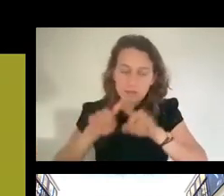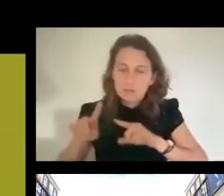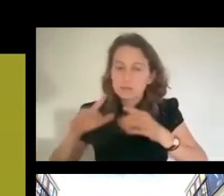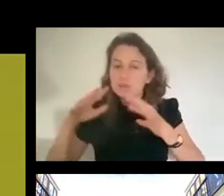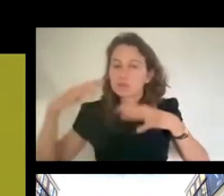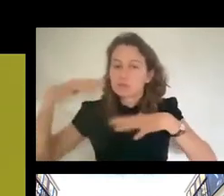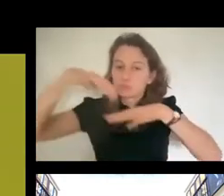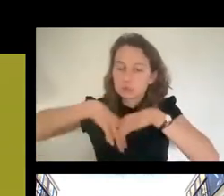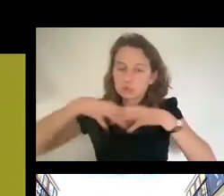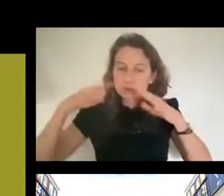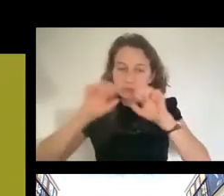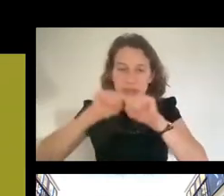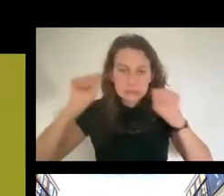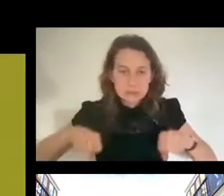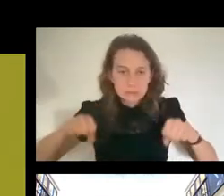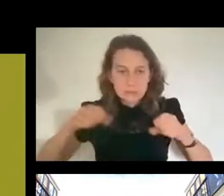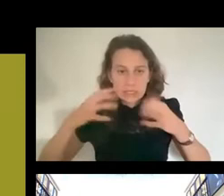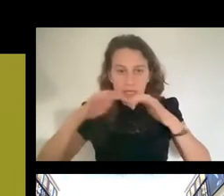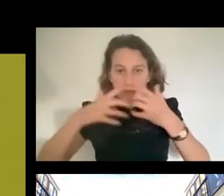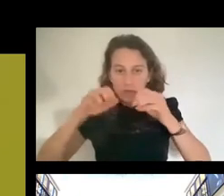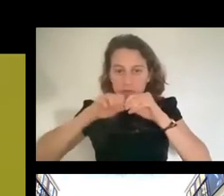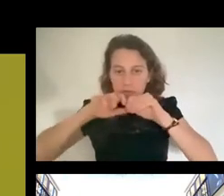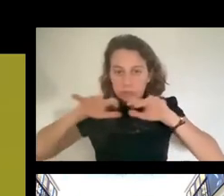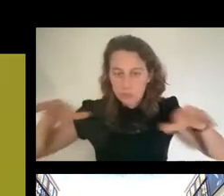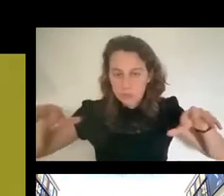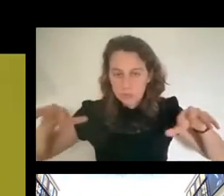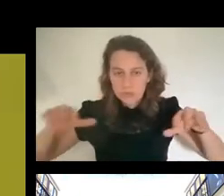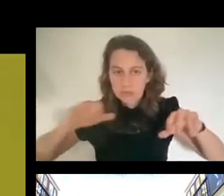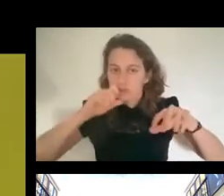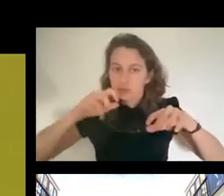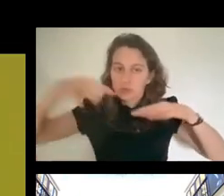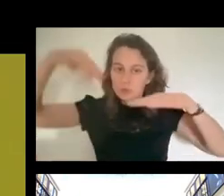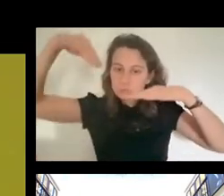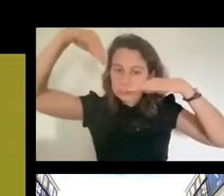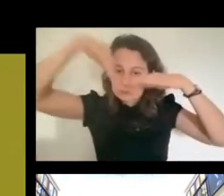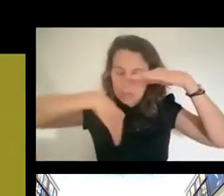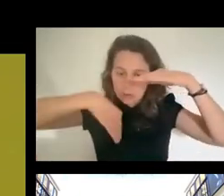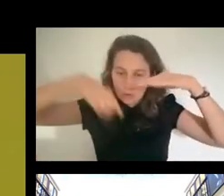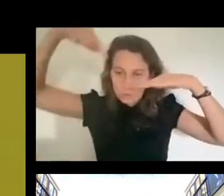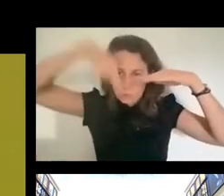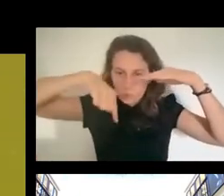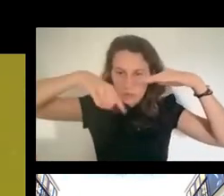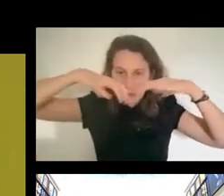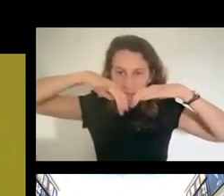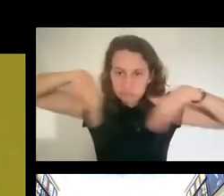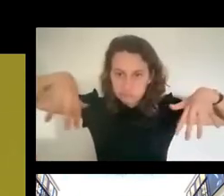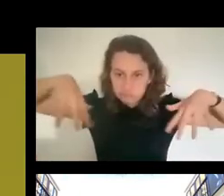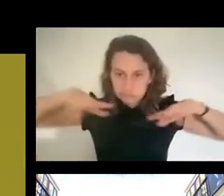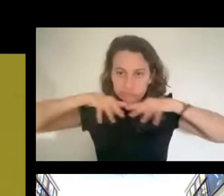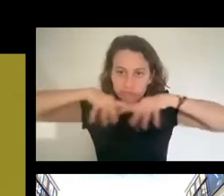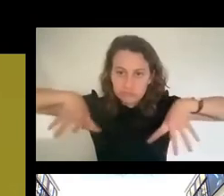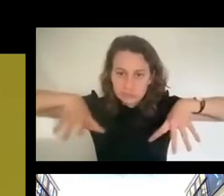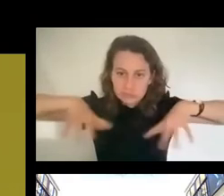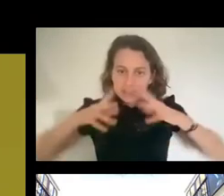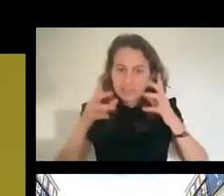systems is how they spread out. As you can see, they don't go down, but different species have different root systems as